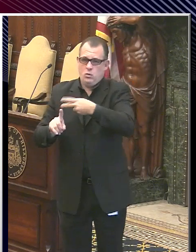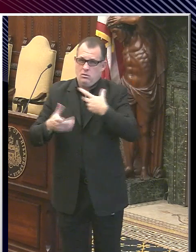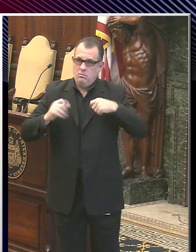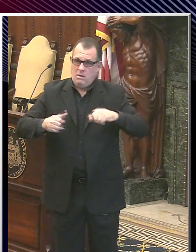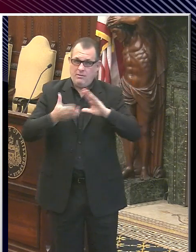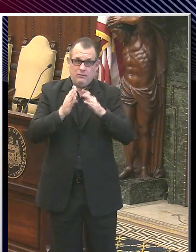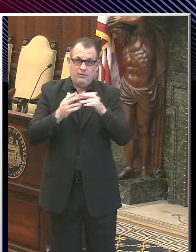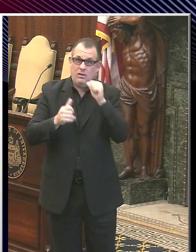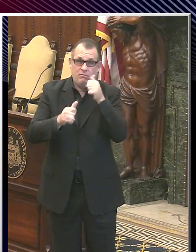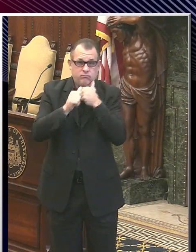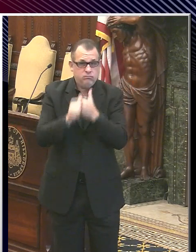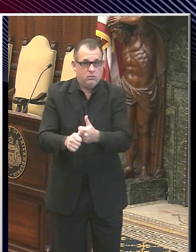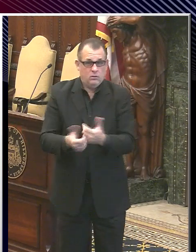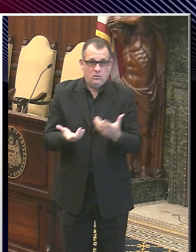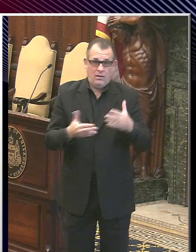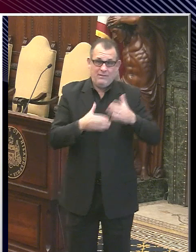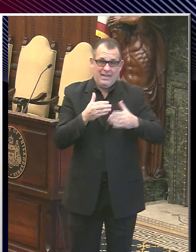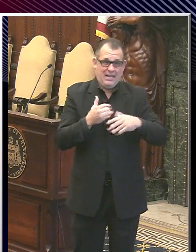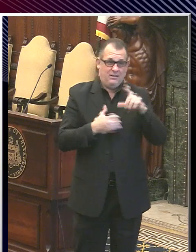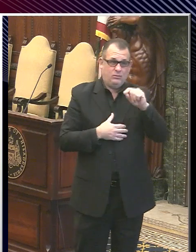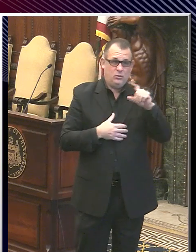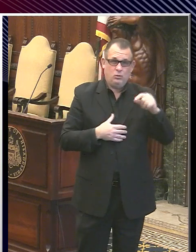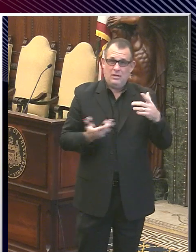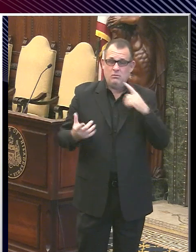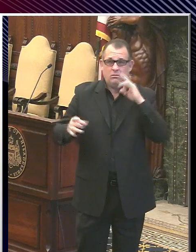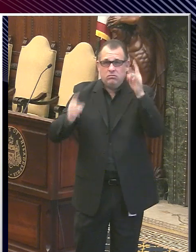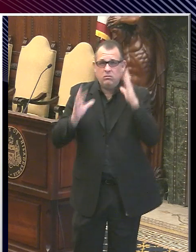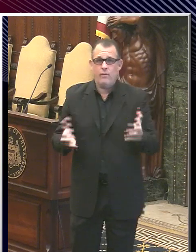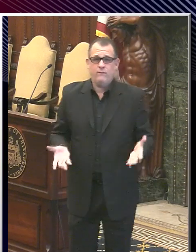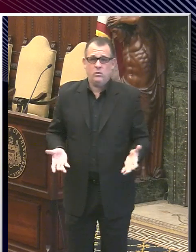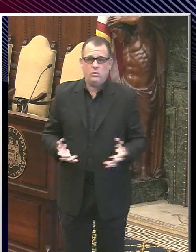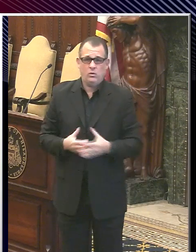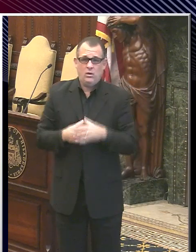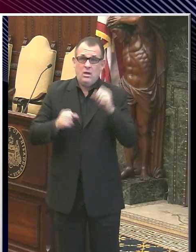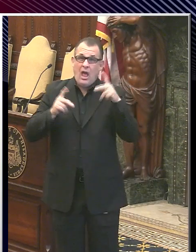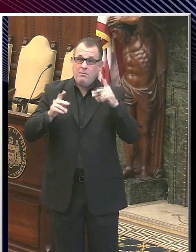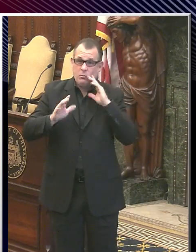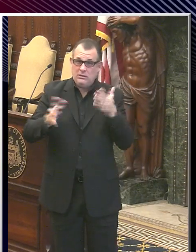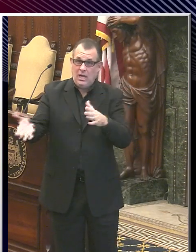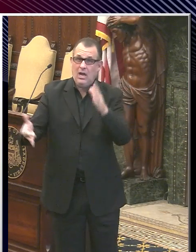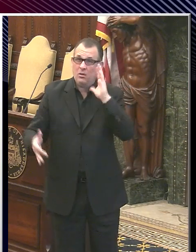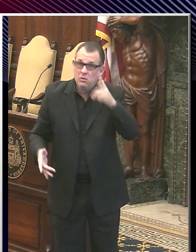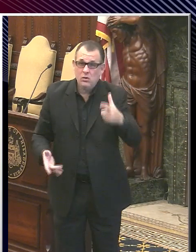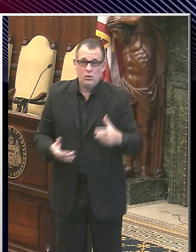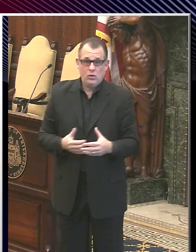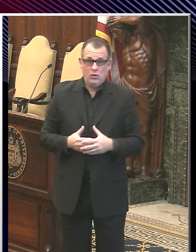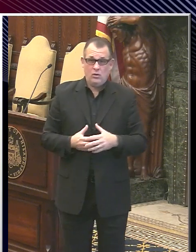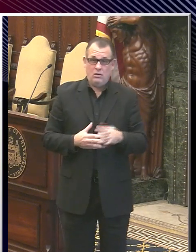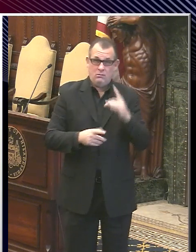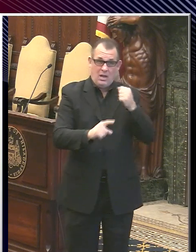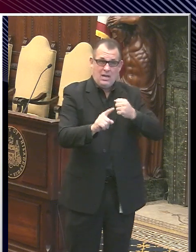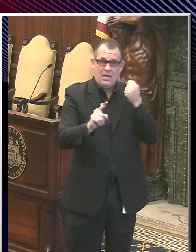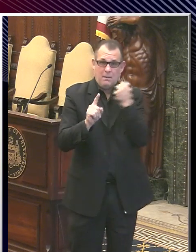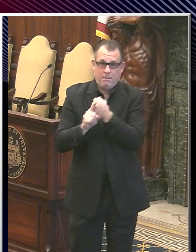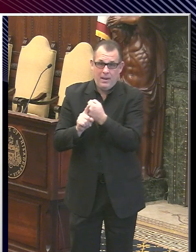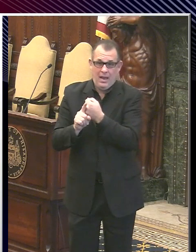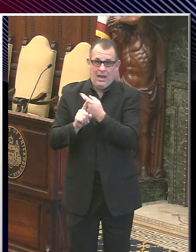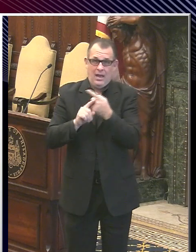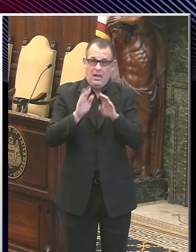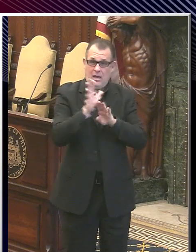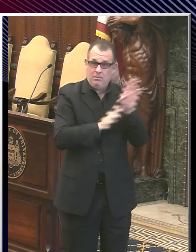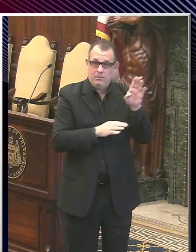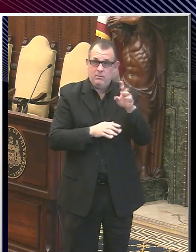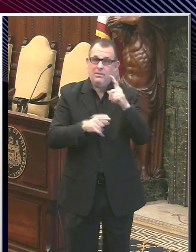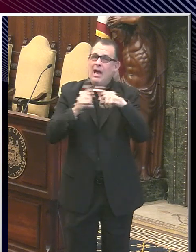of 2020. And the question is, how many people will die as a result of this epidemic wave? Well, we don't know for sure, but